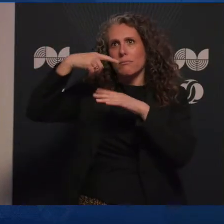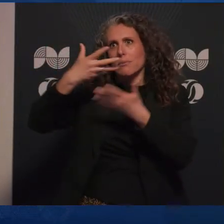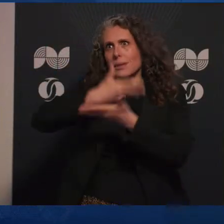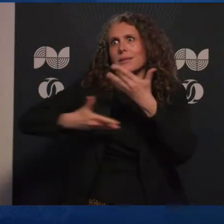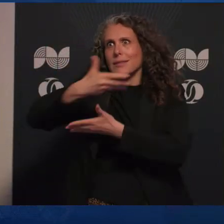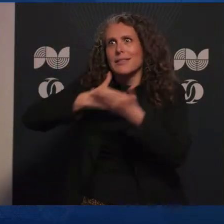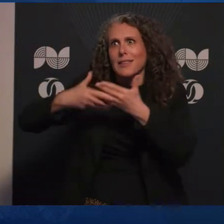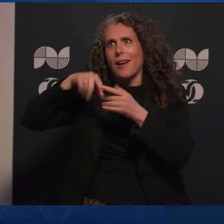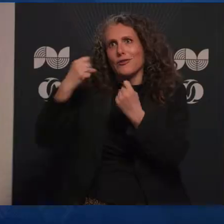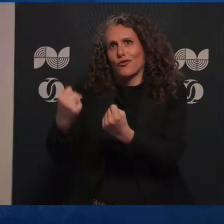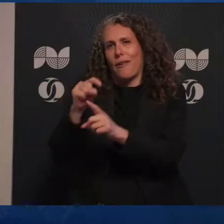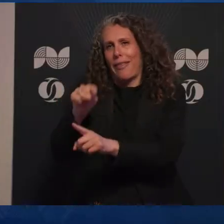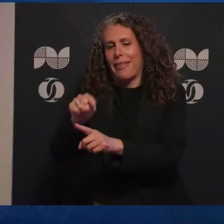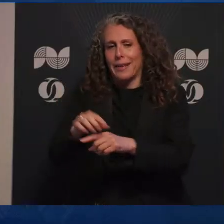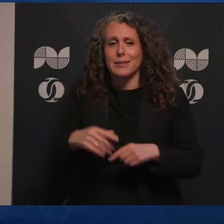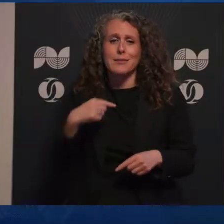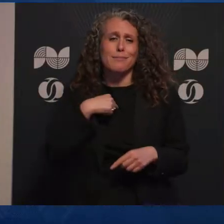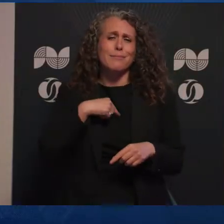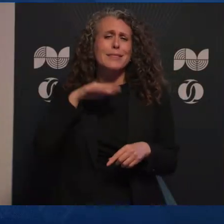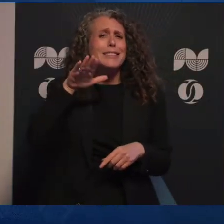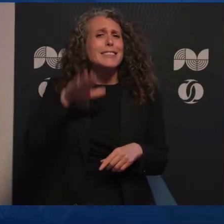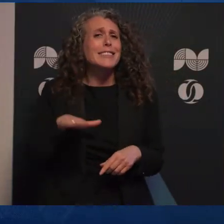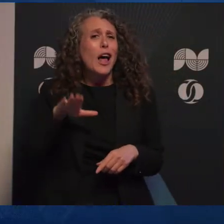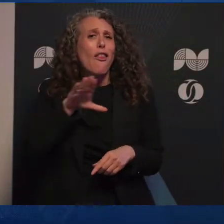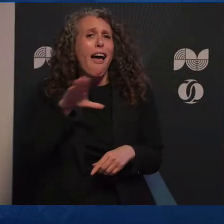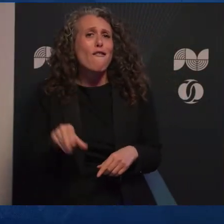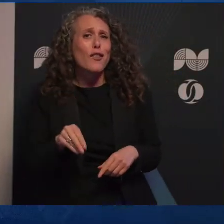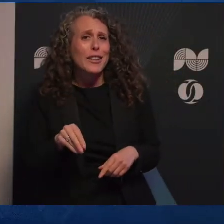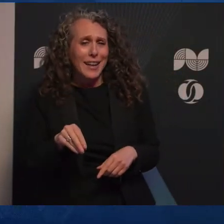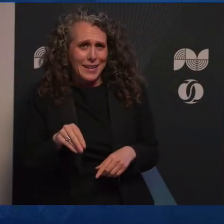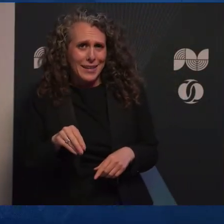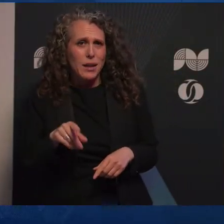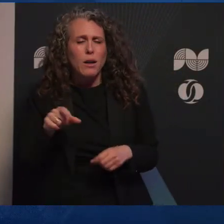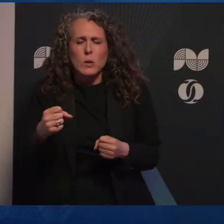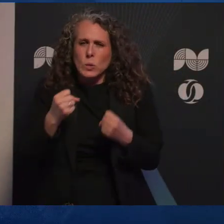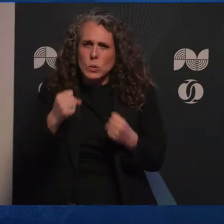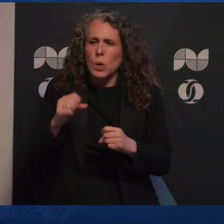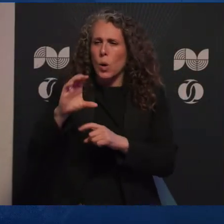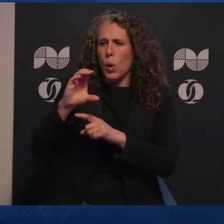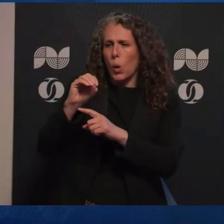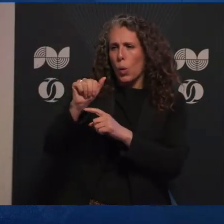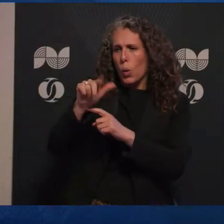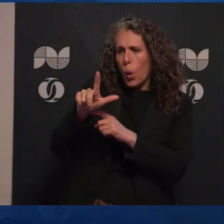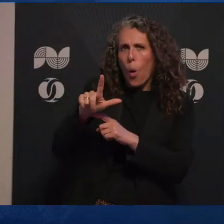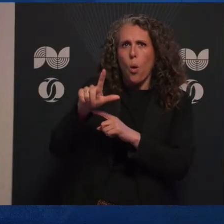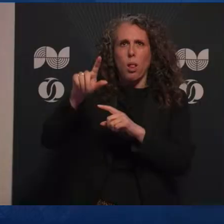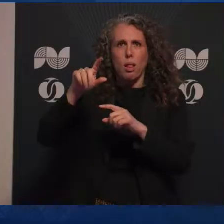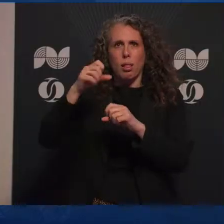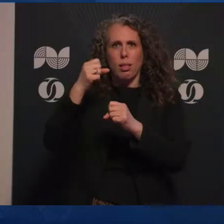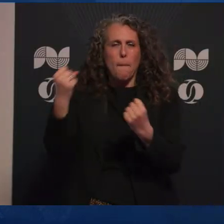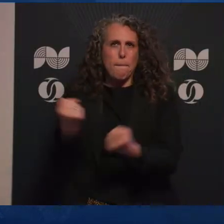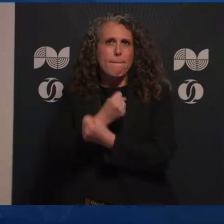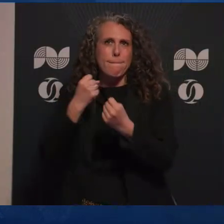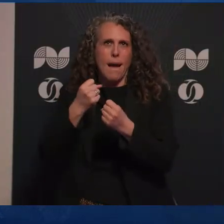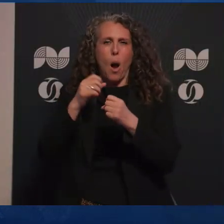Africa, for example, has a huge coal-fired power energy grid. Now,